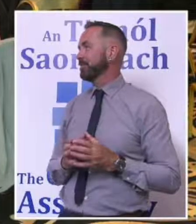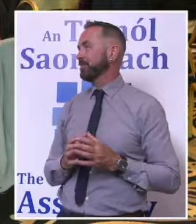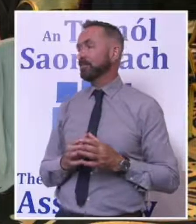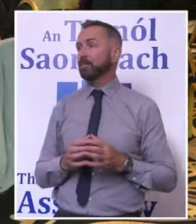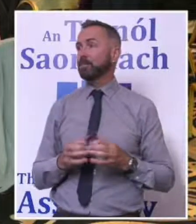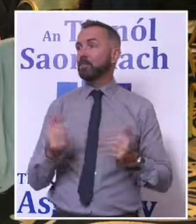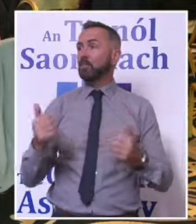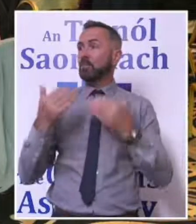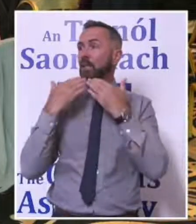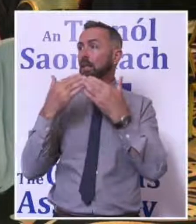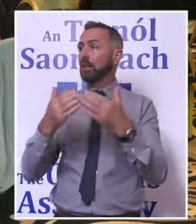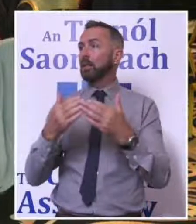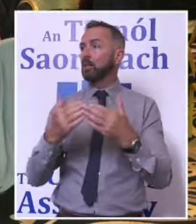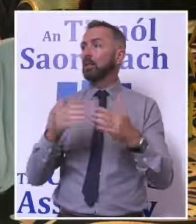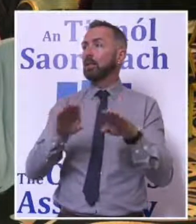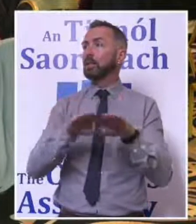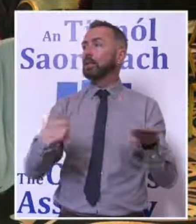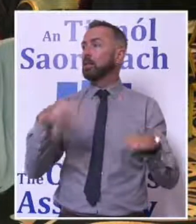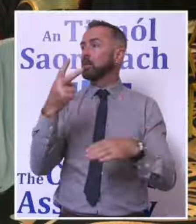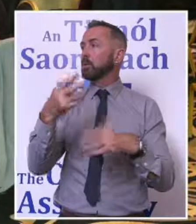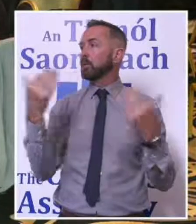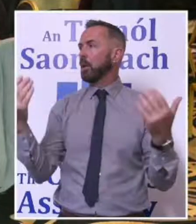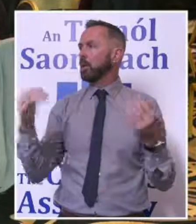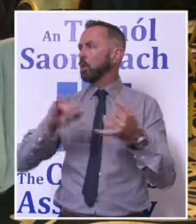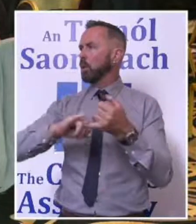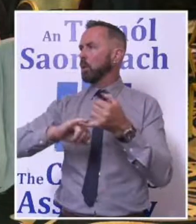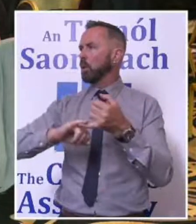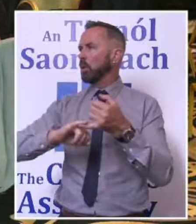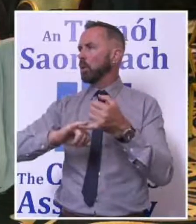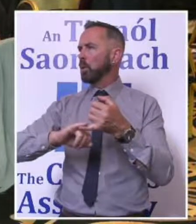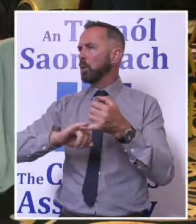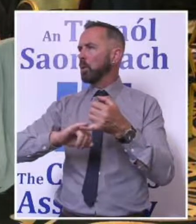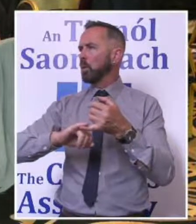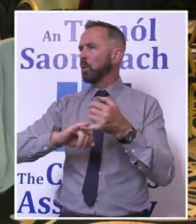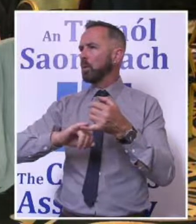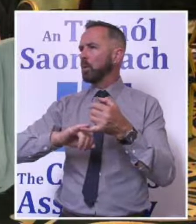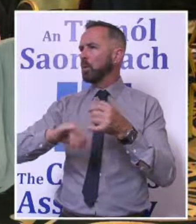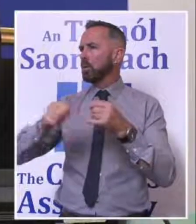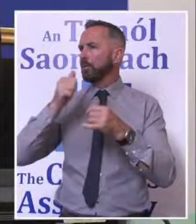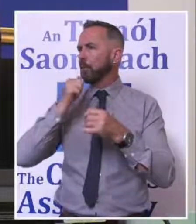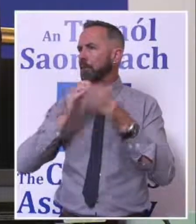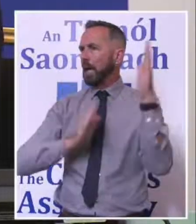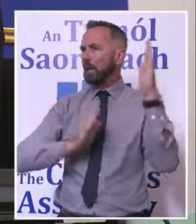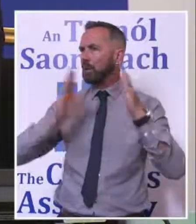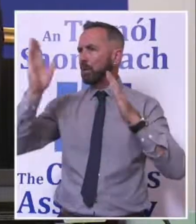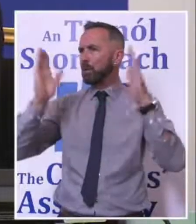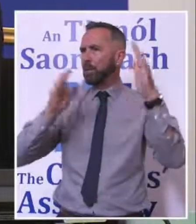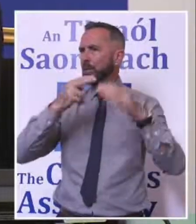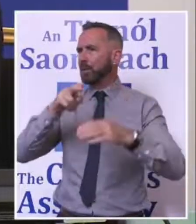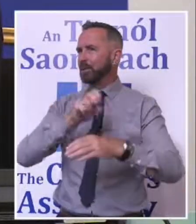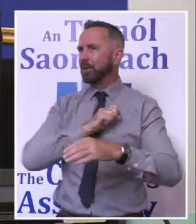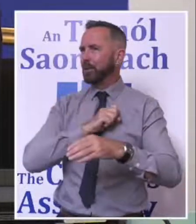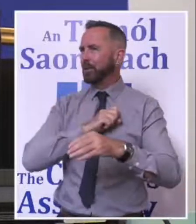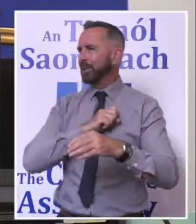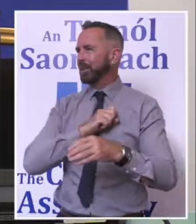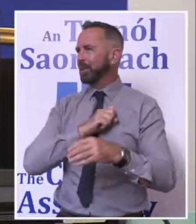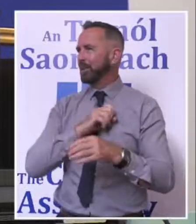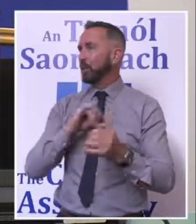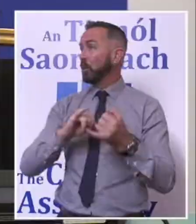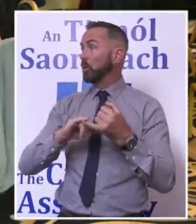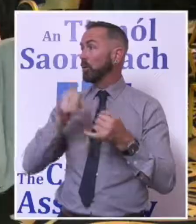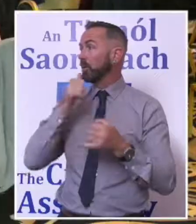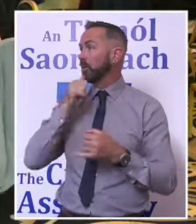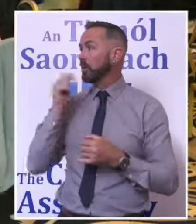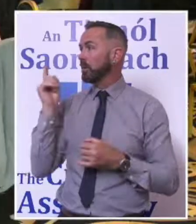Okay, thank you. So on to table 2. Now, I don't know who was first past the post, so I have to call in the VAR or Hawkeye. Who'd like to go first?